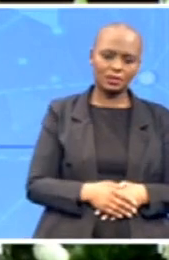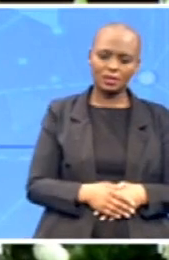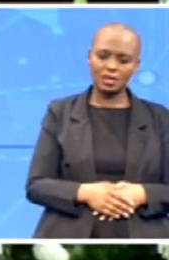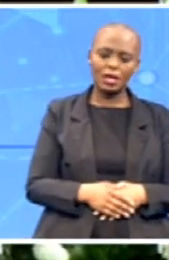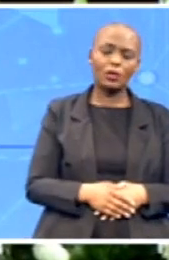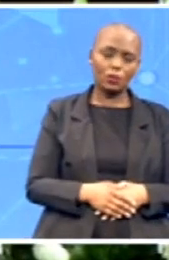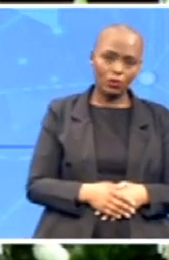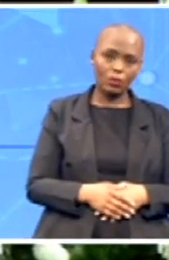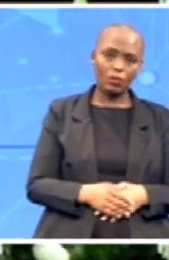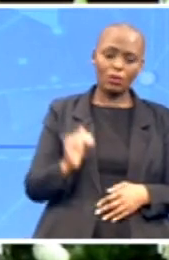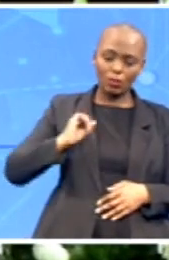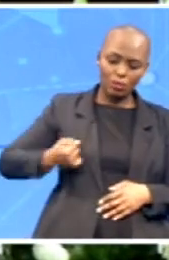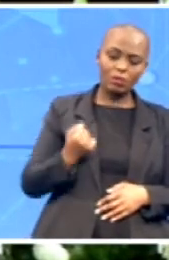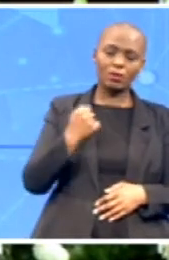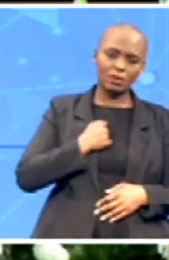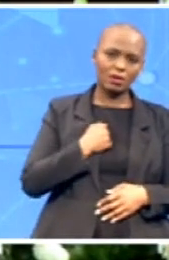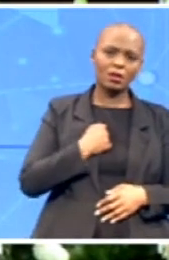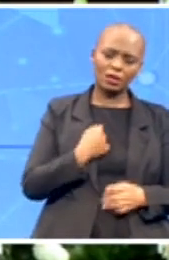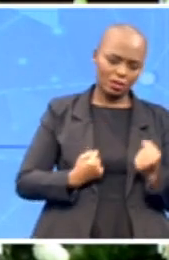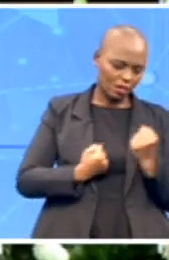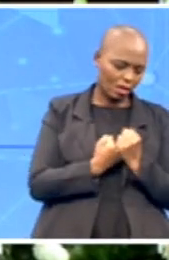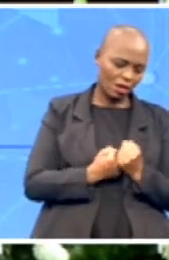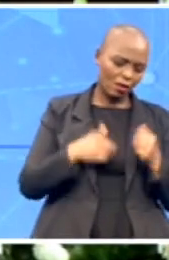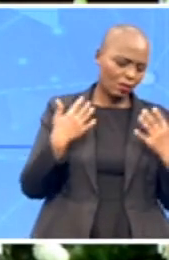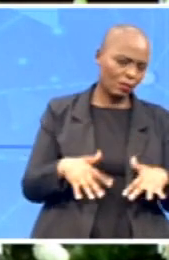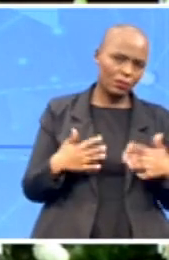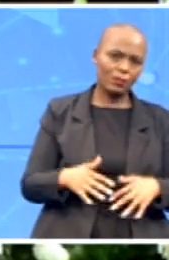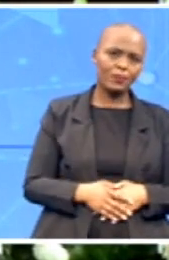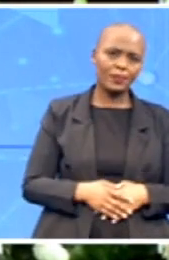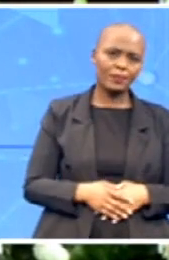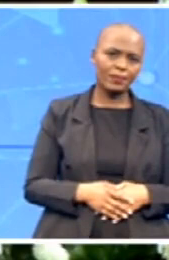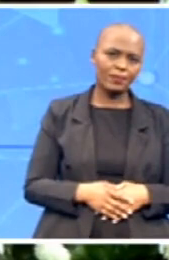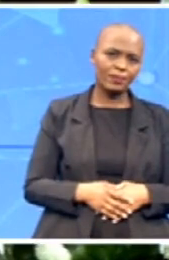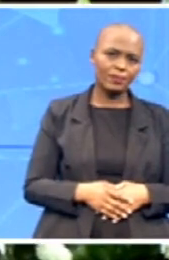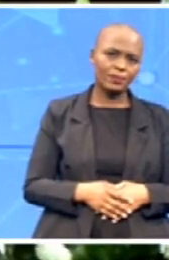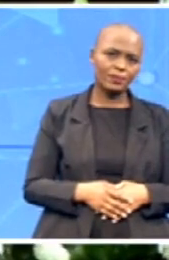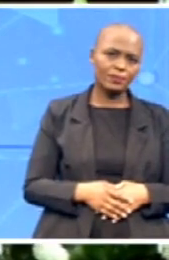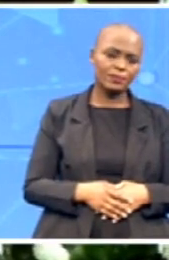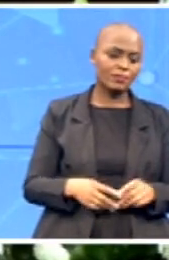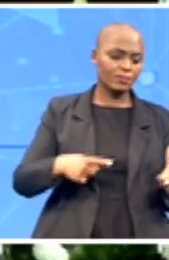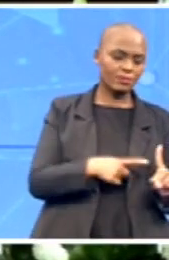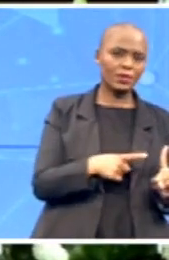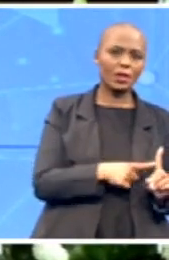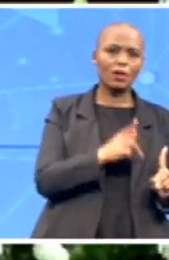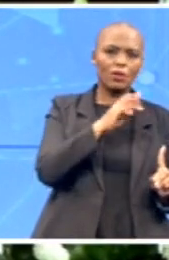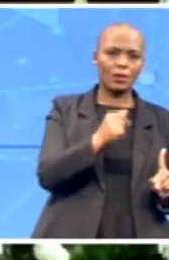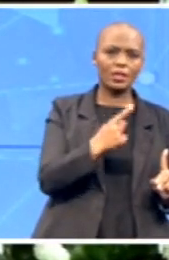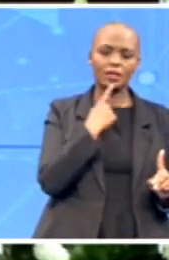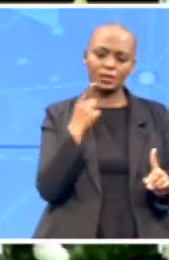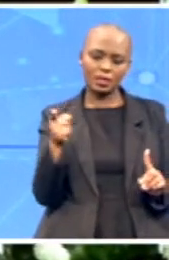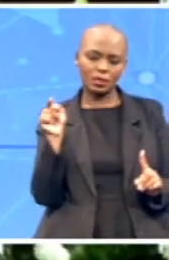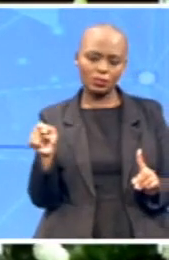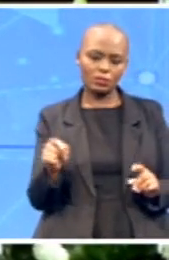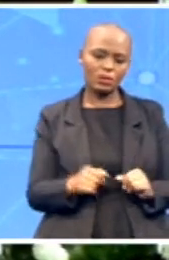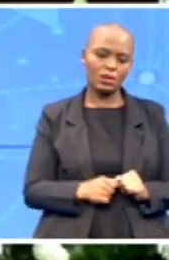wants me to tell you, he thanked you very much. And wherever Maufu said,